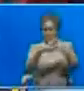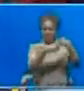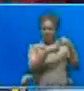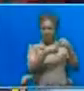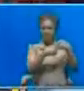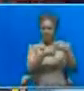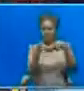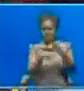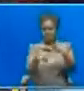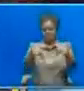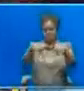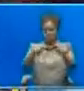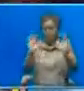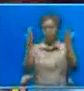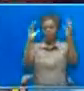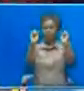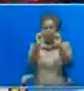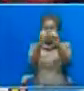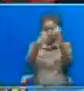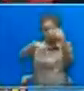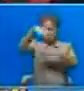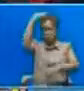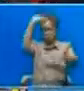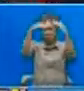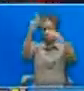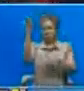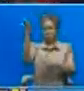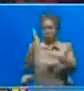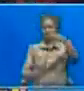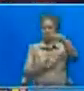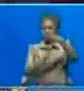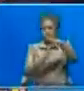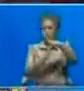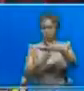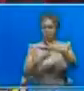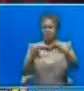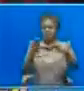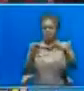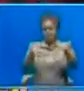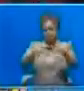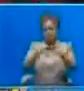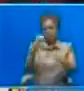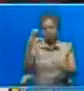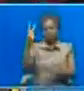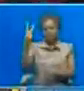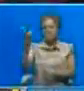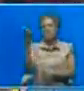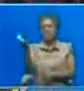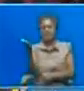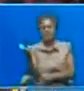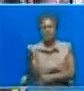Chancellor. This was at a ceremony held at the university's main campus, presided over by the Chancellor, Dr. Vijo